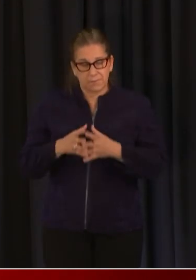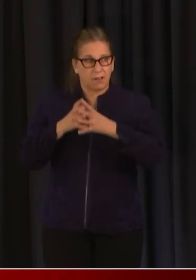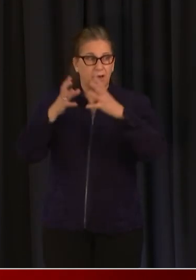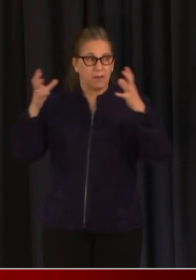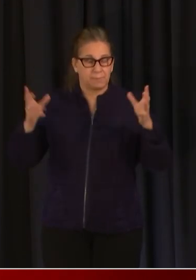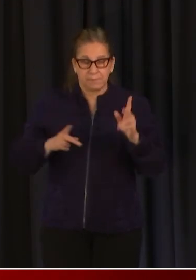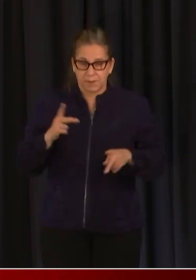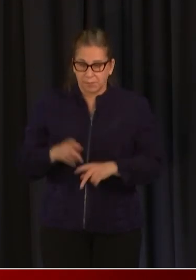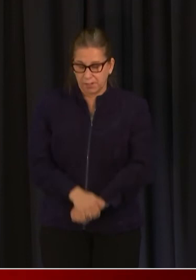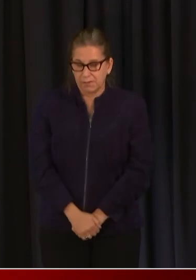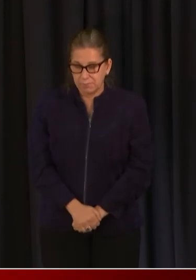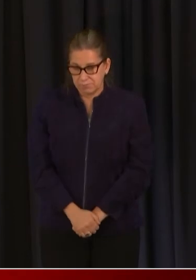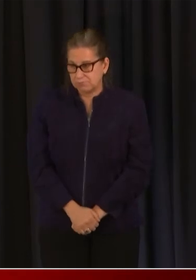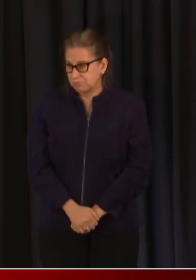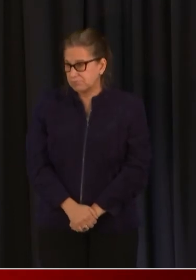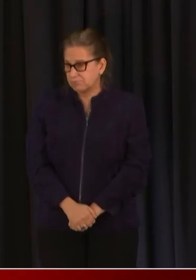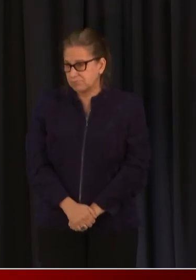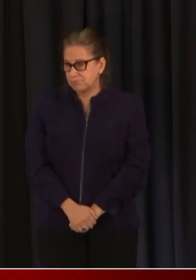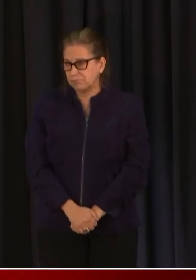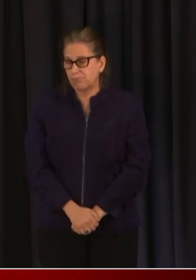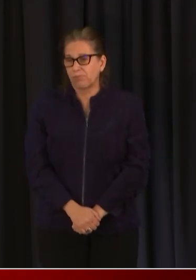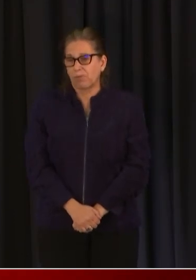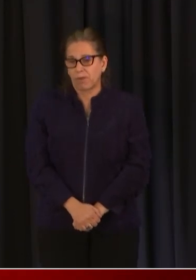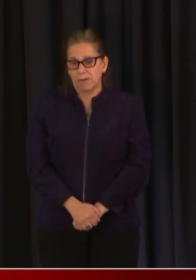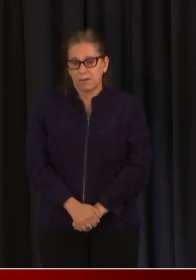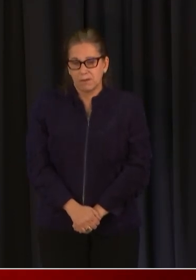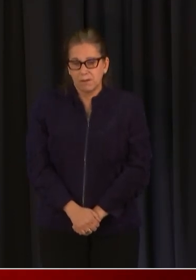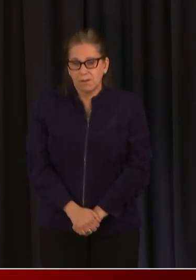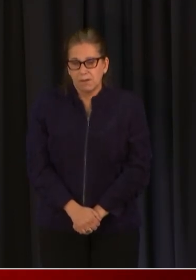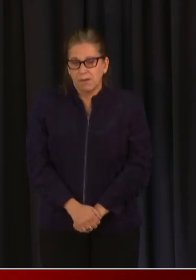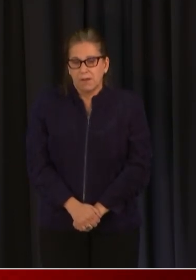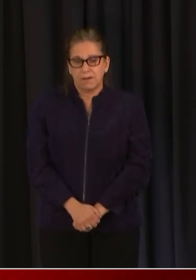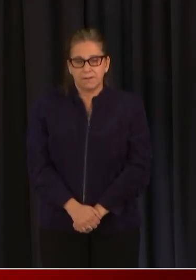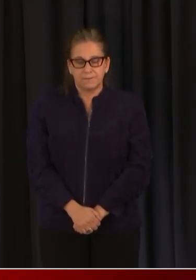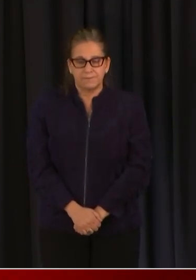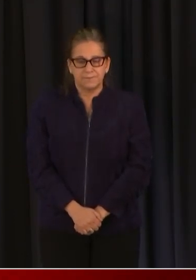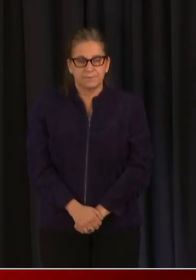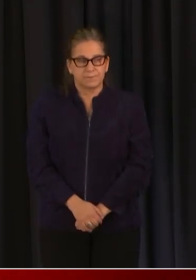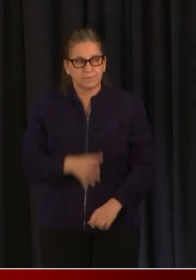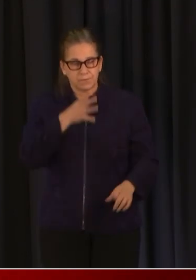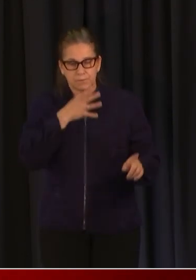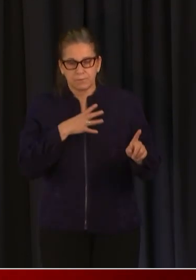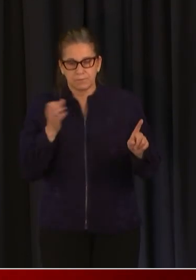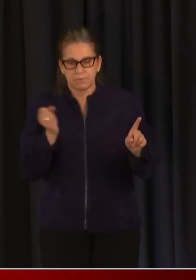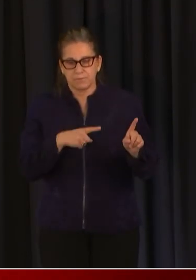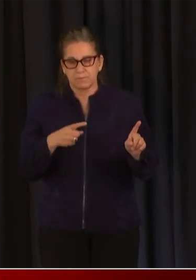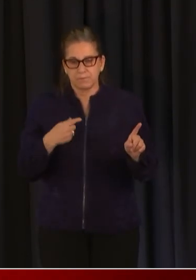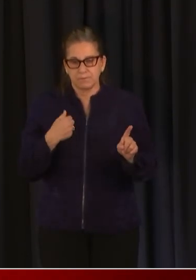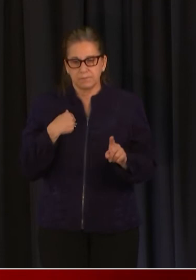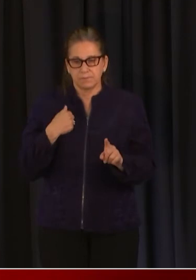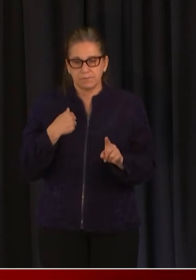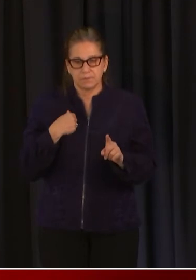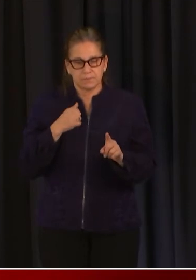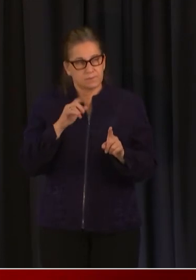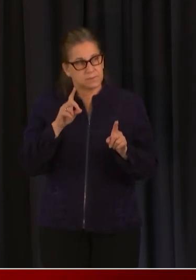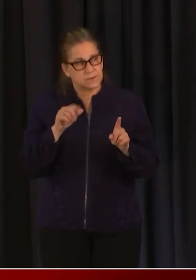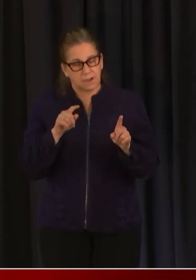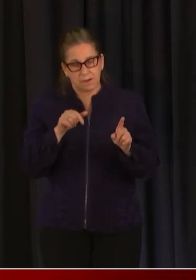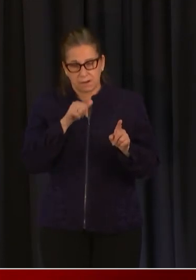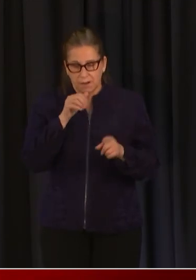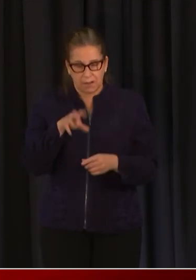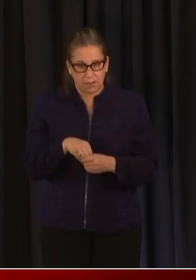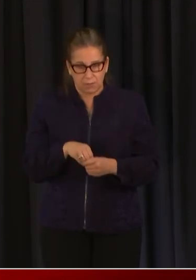to be vaccinated. Yes, ma'am. To follow up on that, I understand that data does not